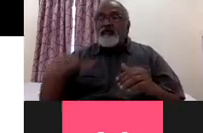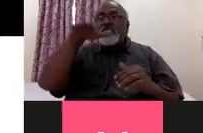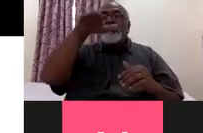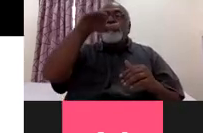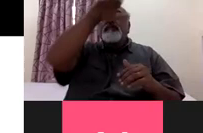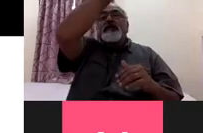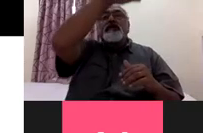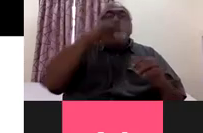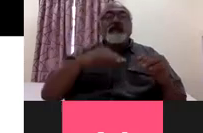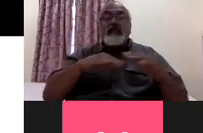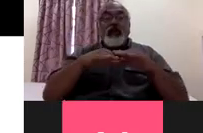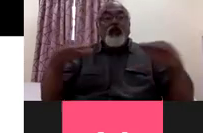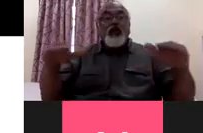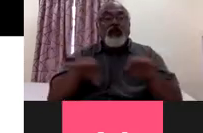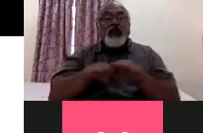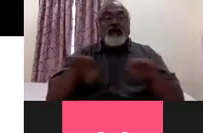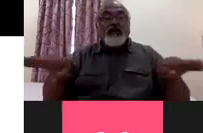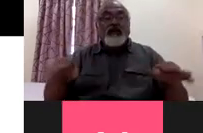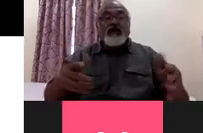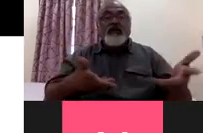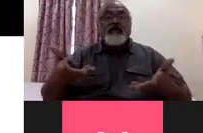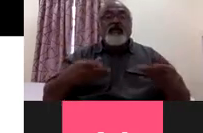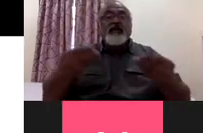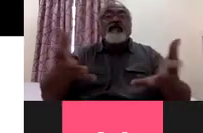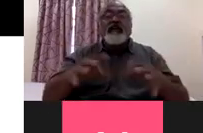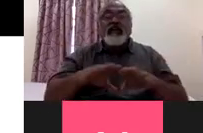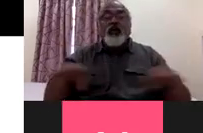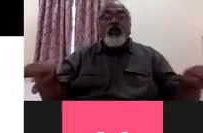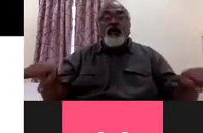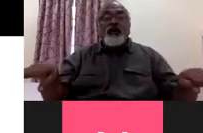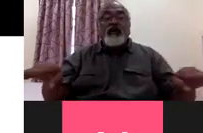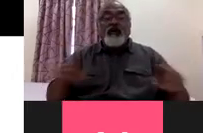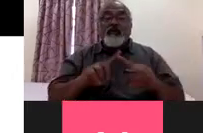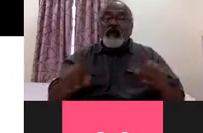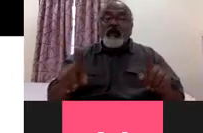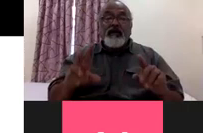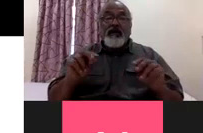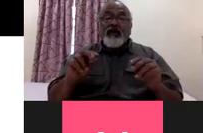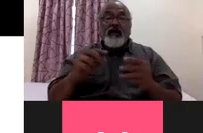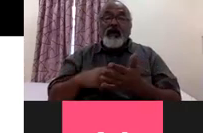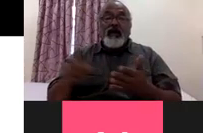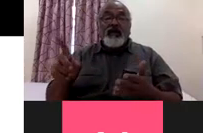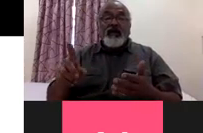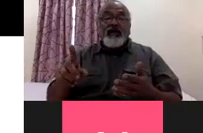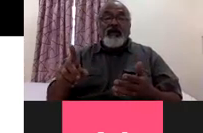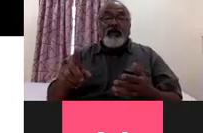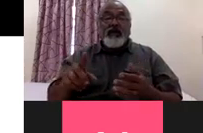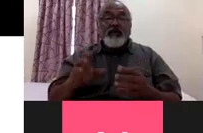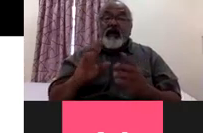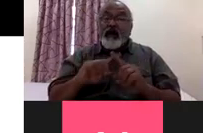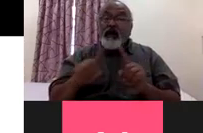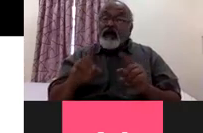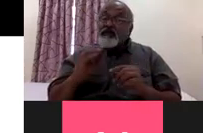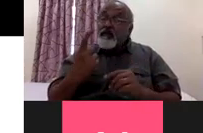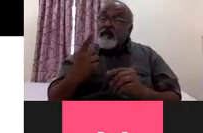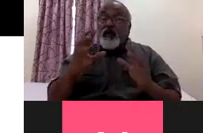meeting. That is equal. Everybody is equal treatment. A meeting chal raha hai, sabka equal hai, but someone is still not able to